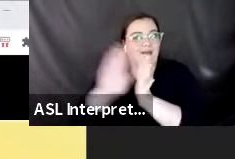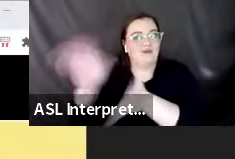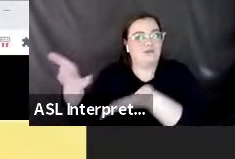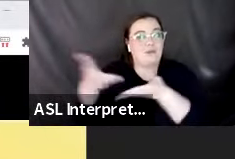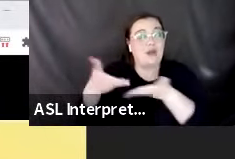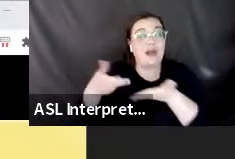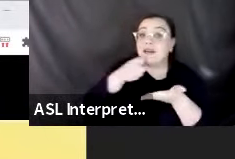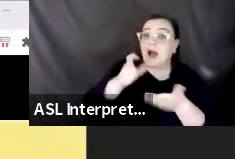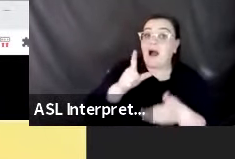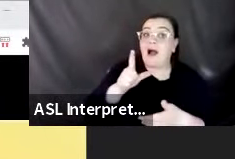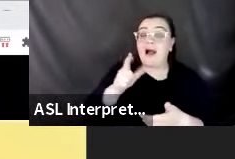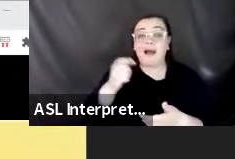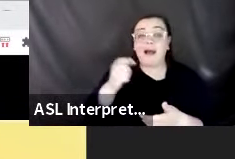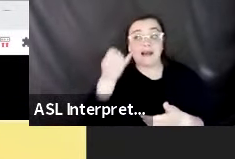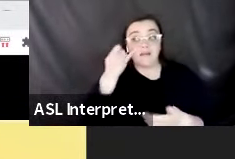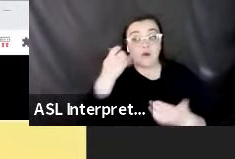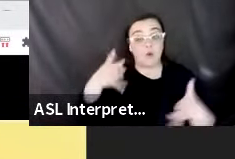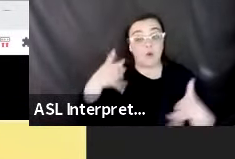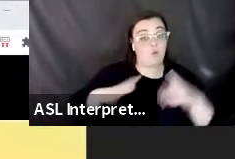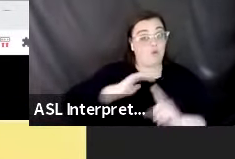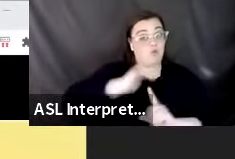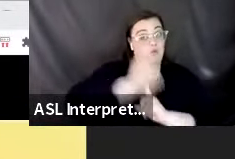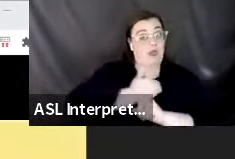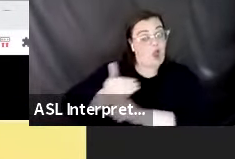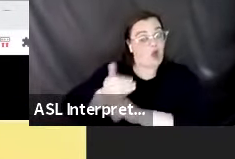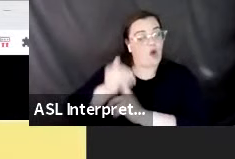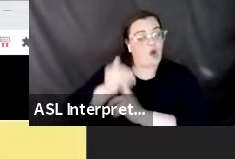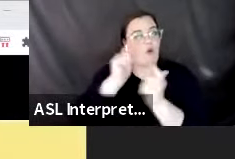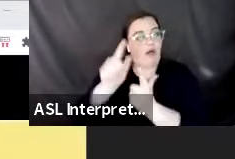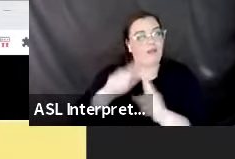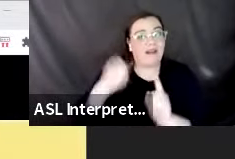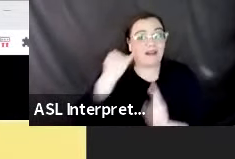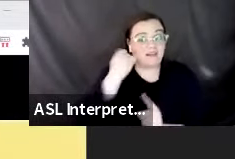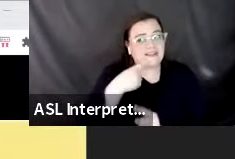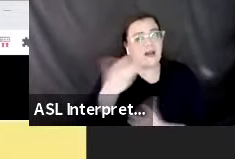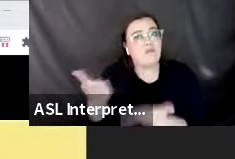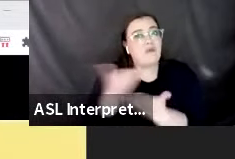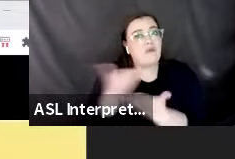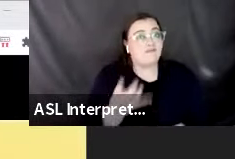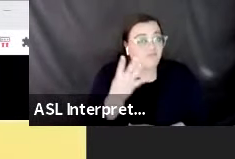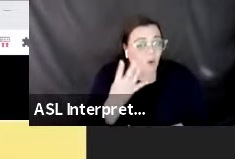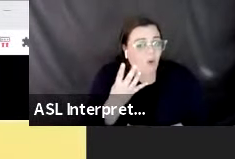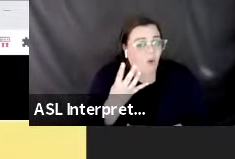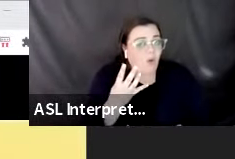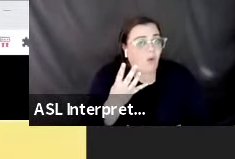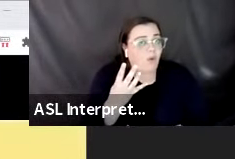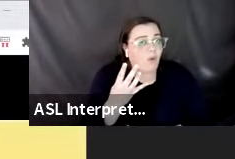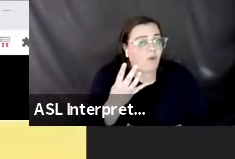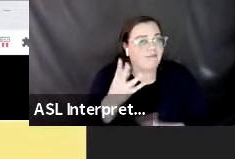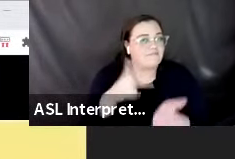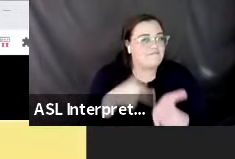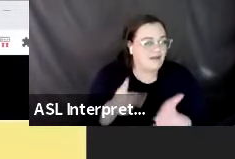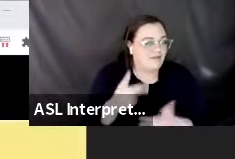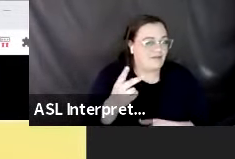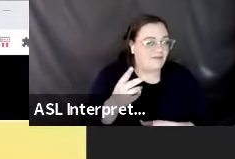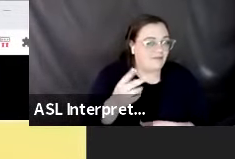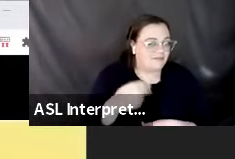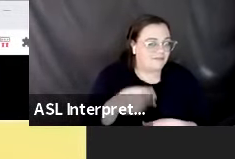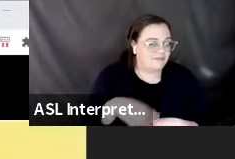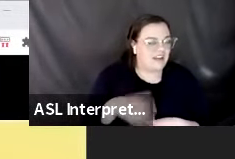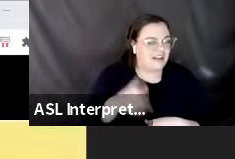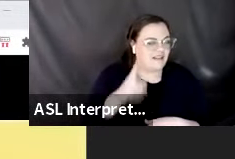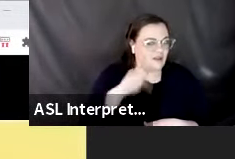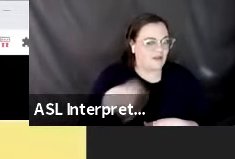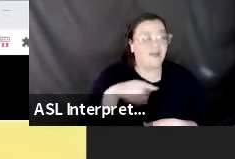to bring. So if you're asked to bring 4 outfits, you'll be paid for 4. If you bring 6, you're still only going to be paid for the 4 if that's what